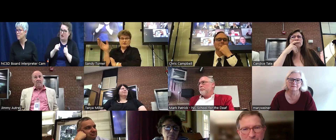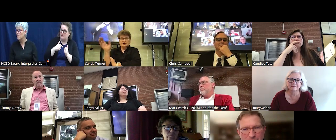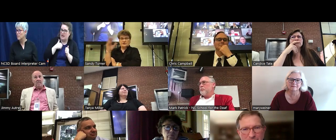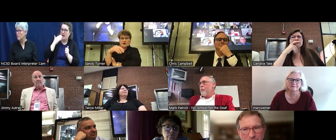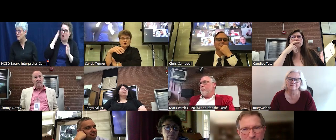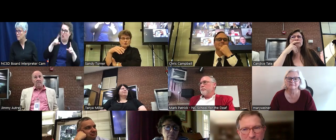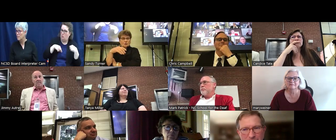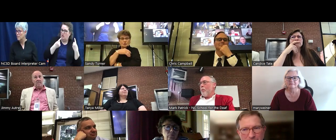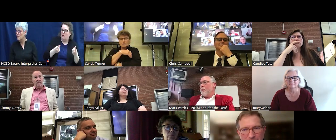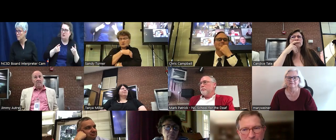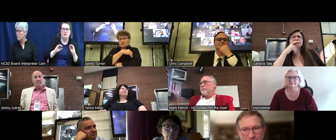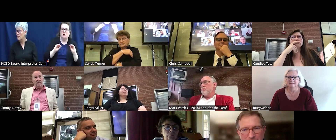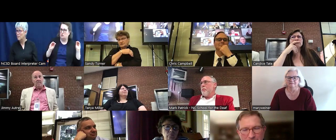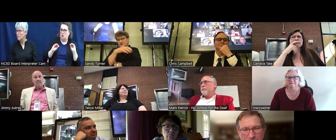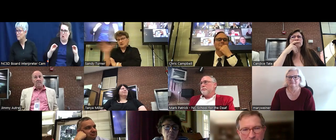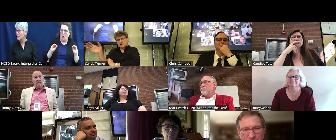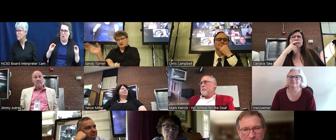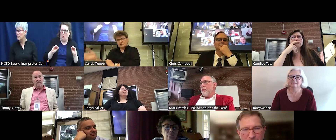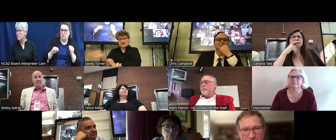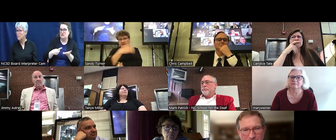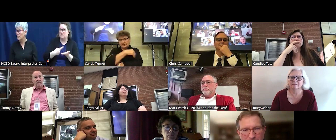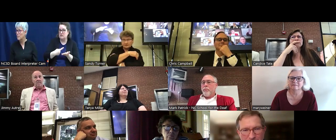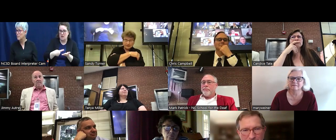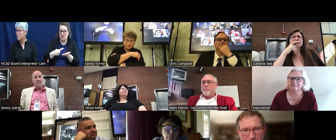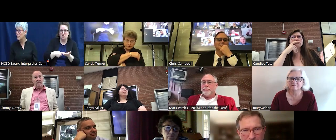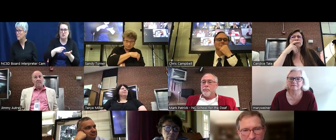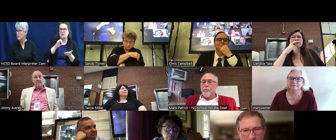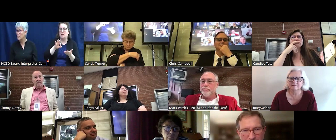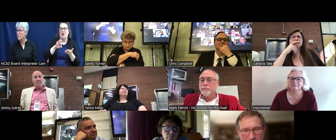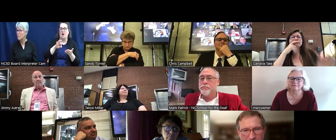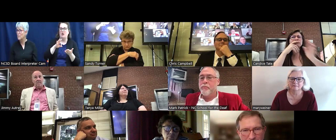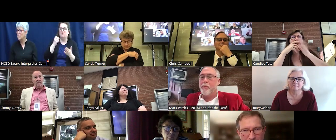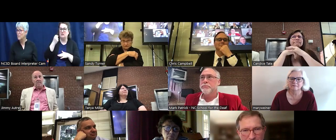has been no discussion of rescinding that bill.